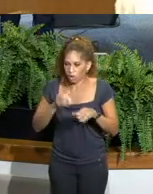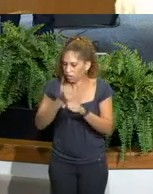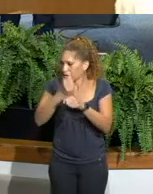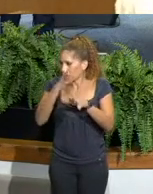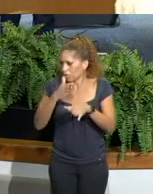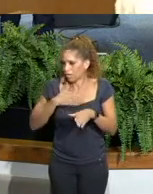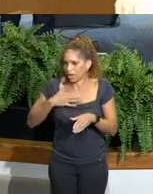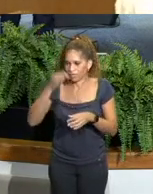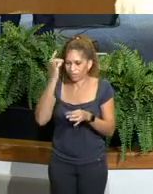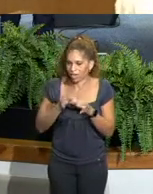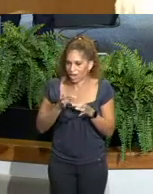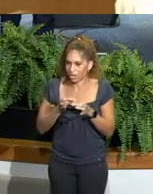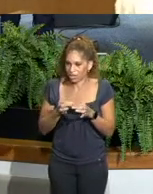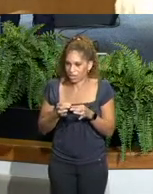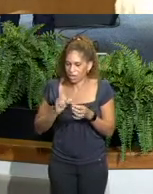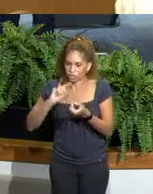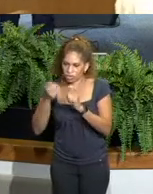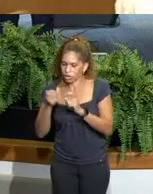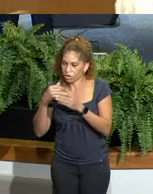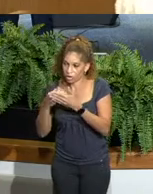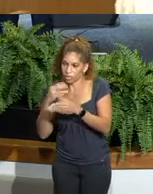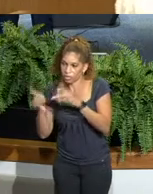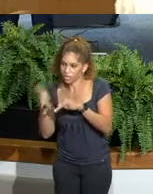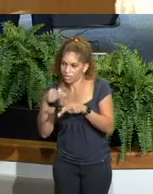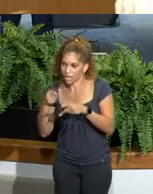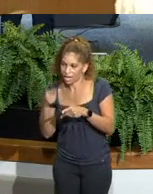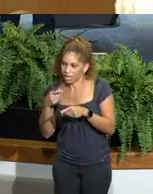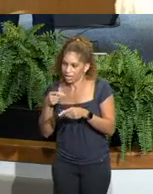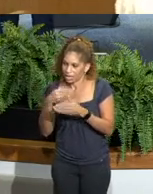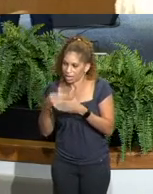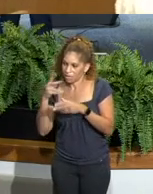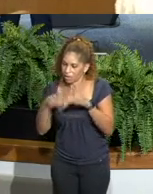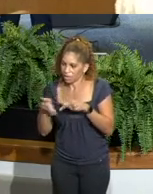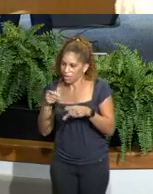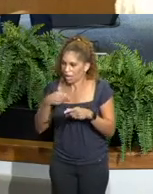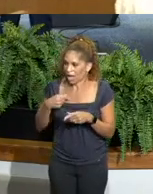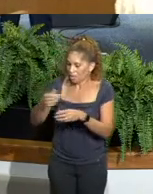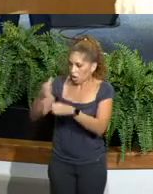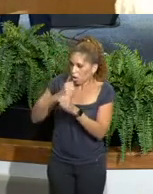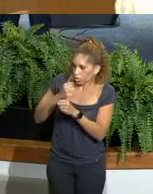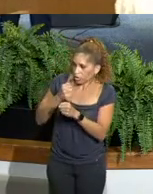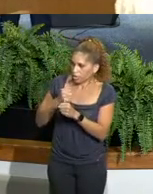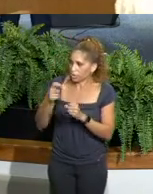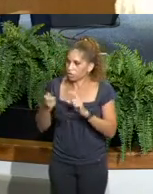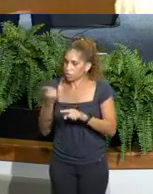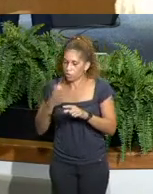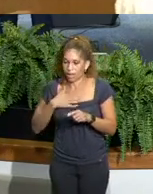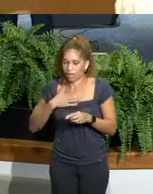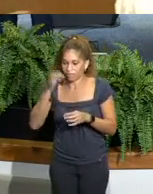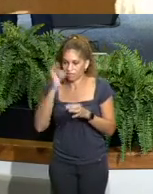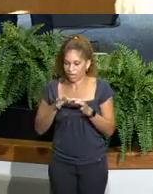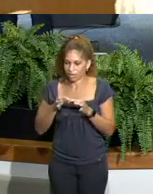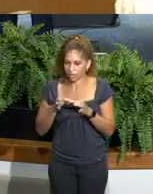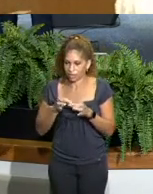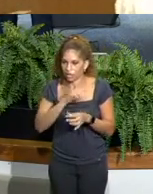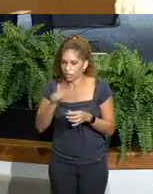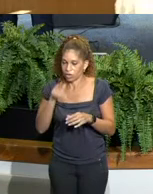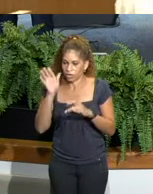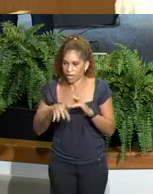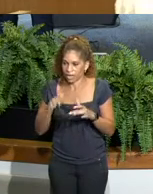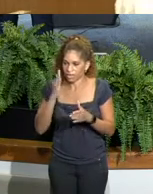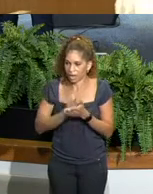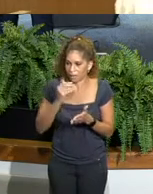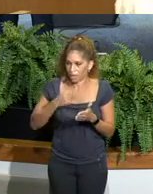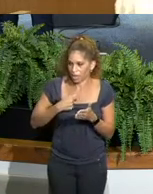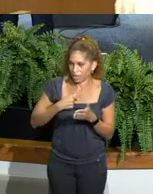my faith." Turn to your neighbor and say, "Neighbor, I'm holding on to my faith, you can't stop